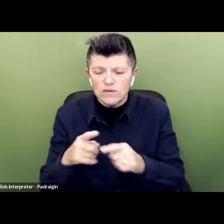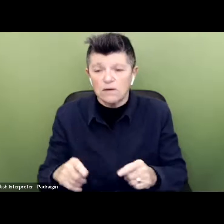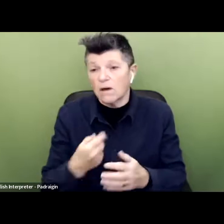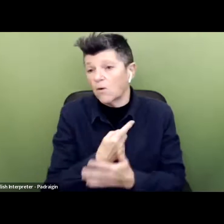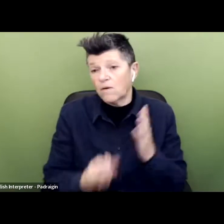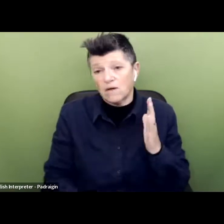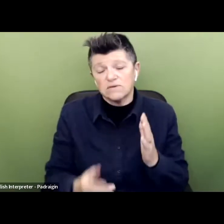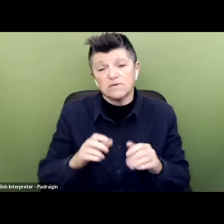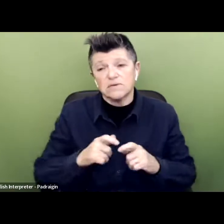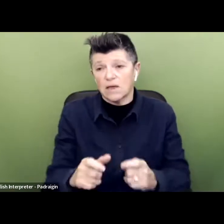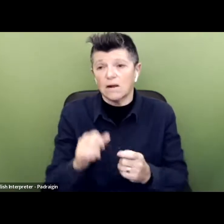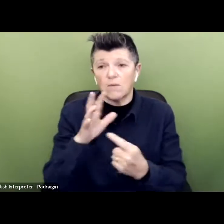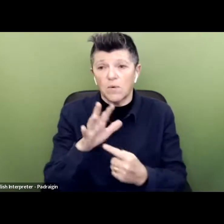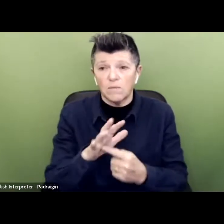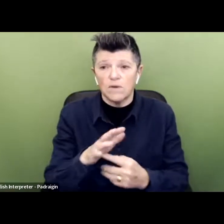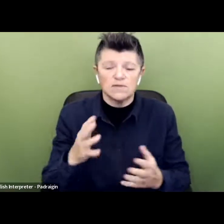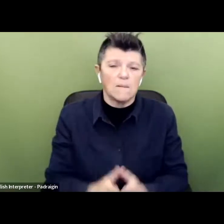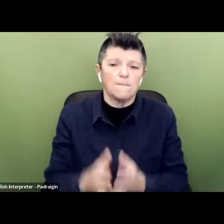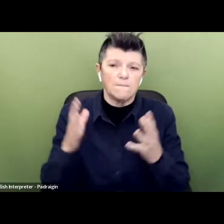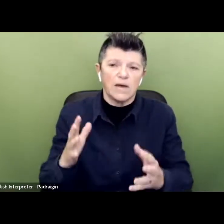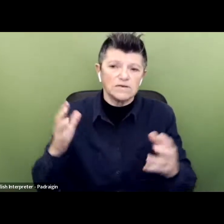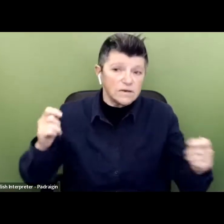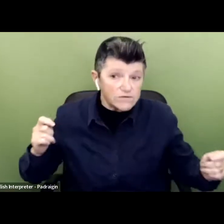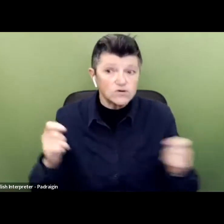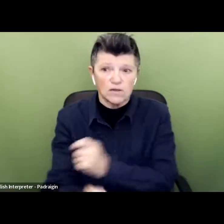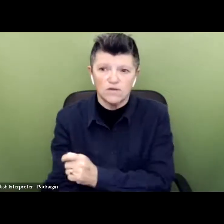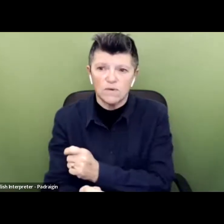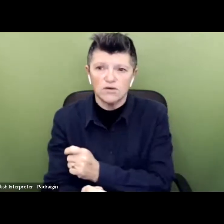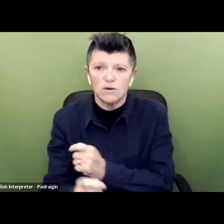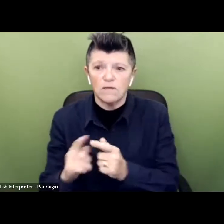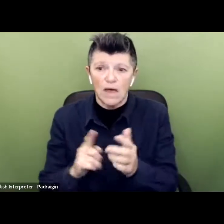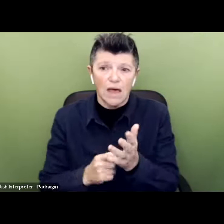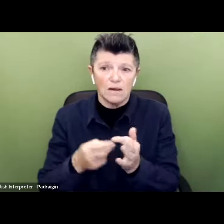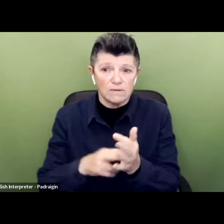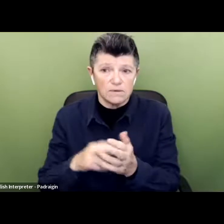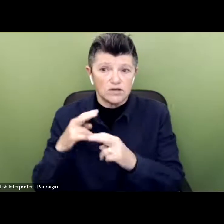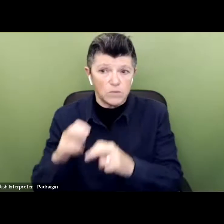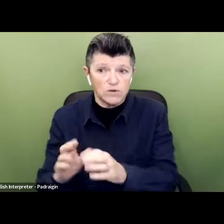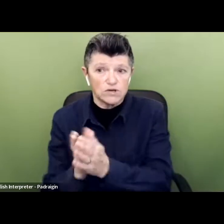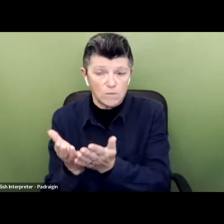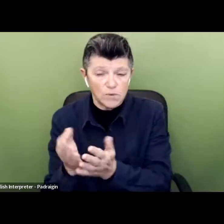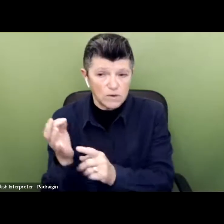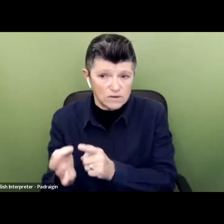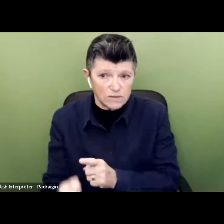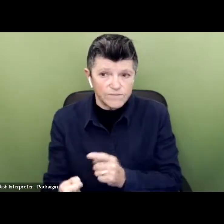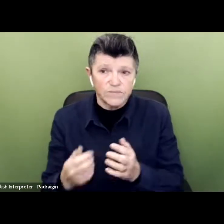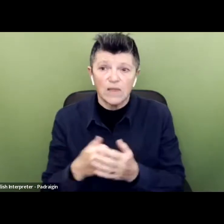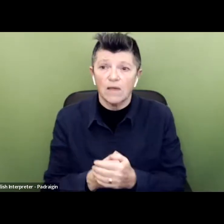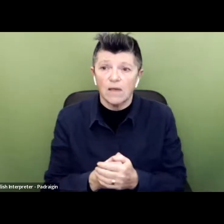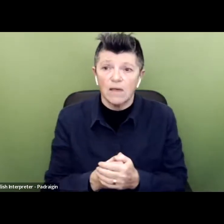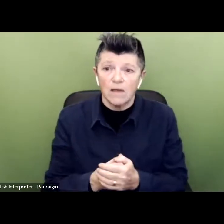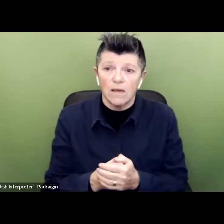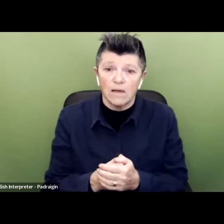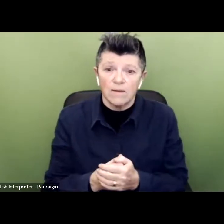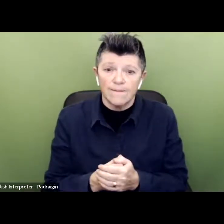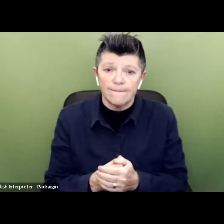But there's a massive transformation which Ellen has explored in detail in this book. I have argued, not all my co-sociologists